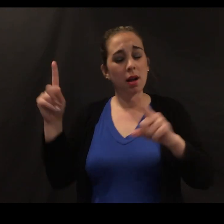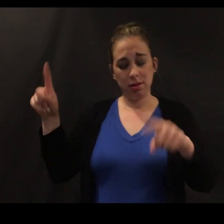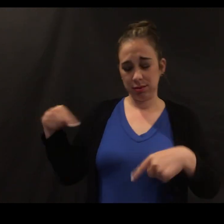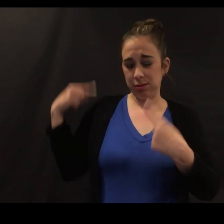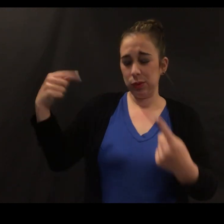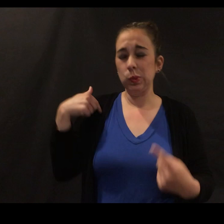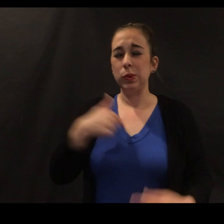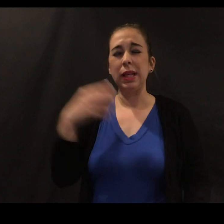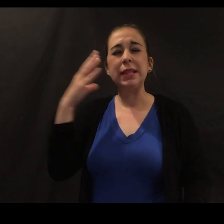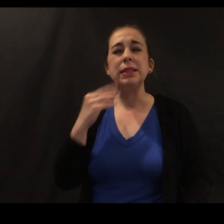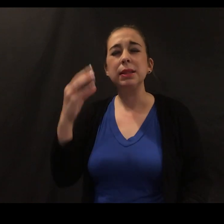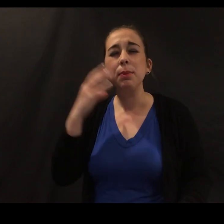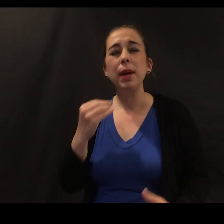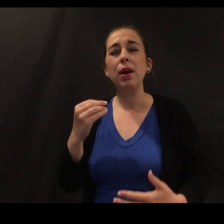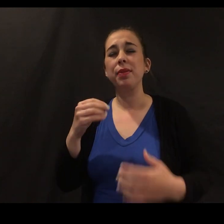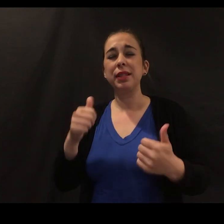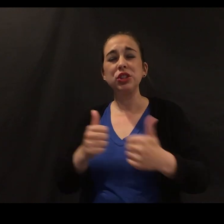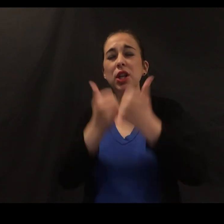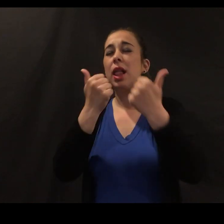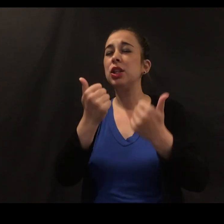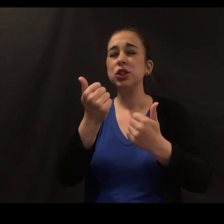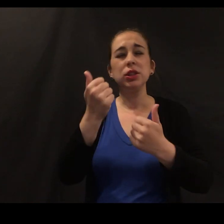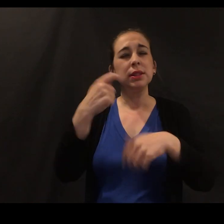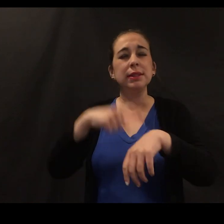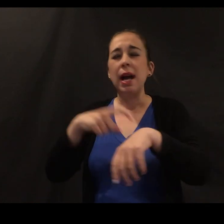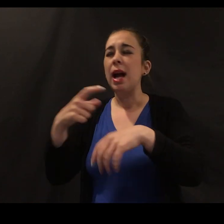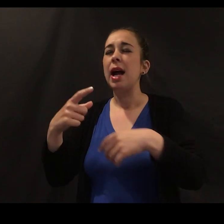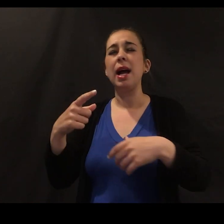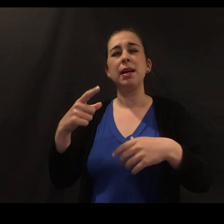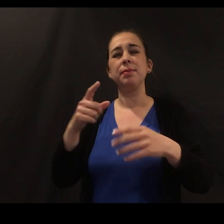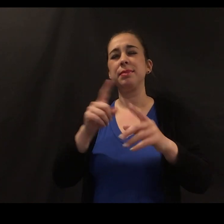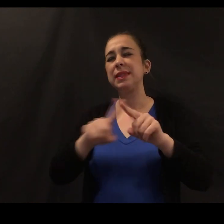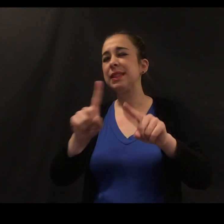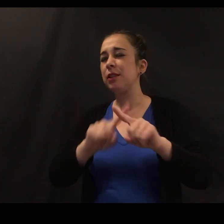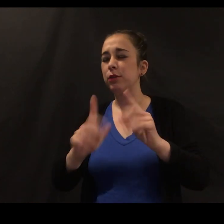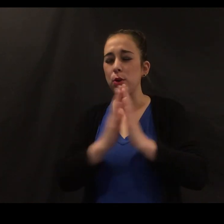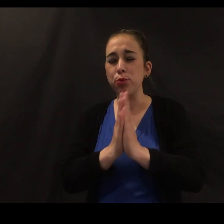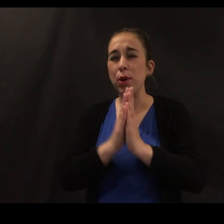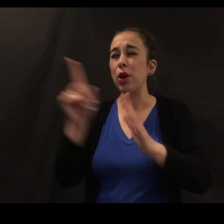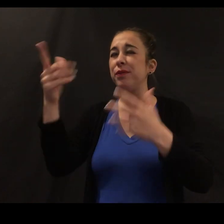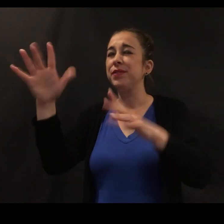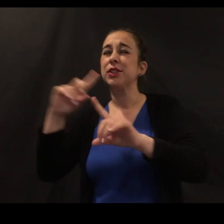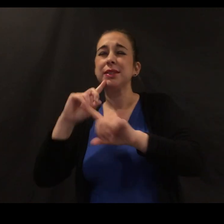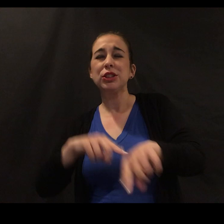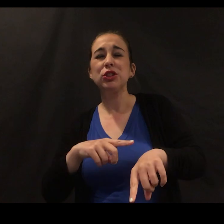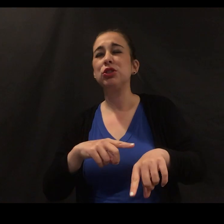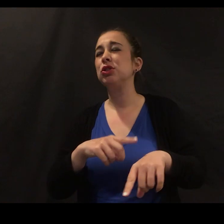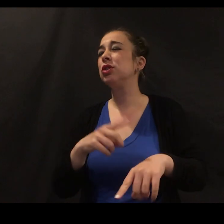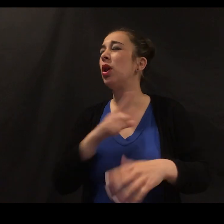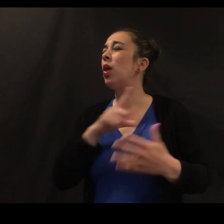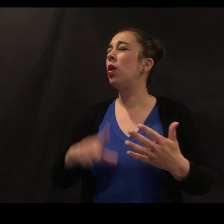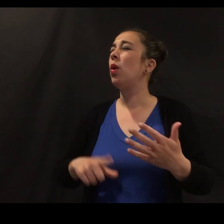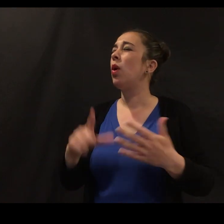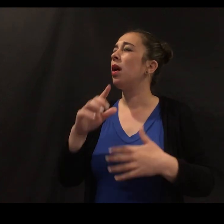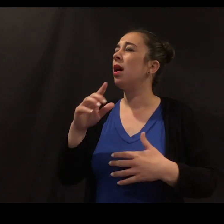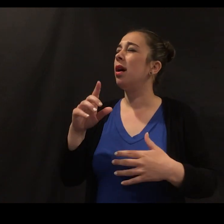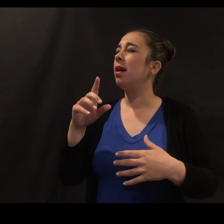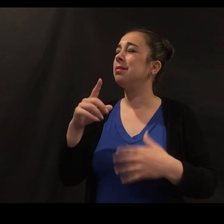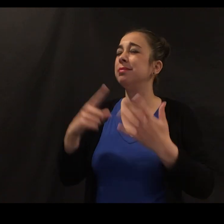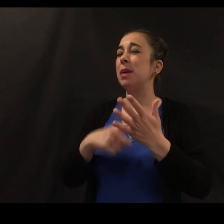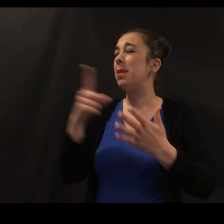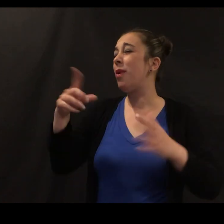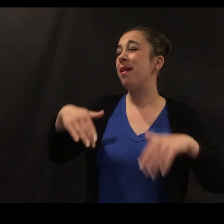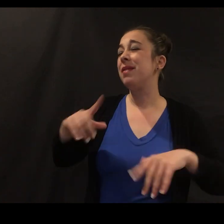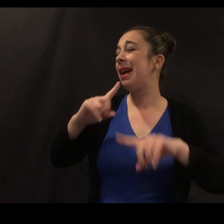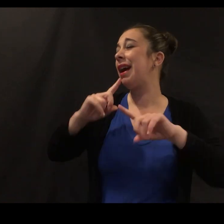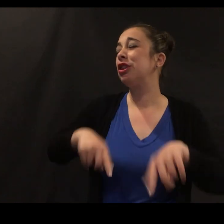years, all those challenging moments you've gotten us through, all the prayers you've answered, Lord, all the times that you haven't answered a prayer